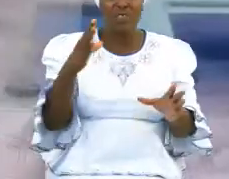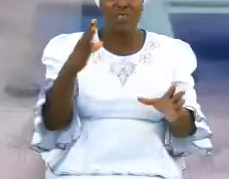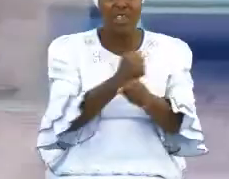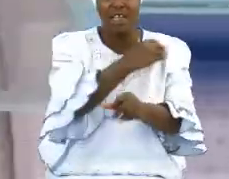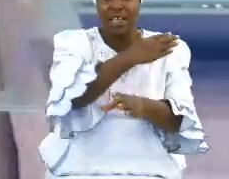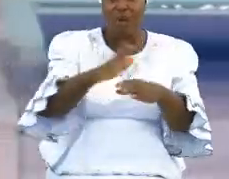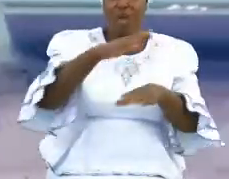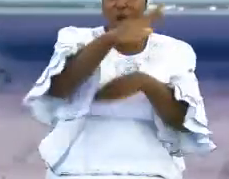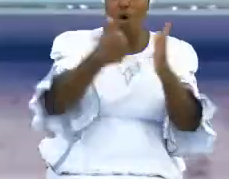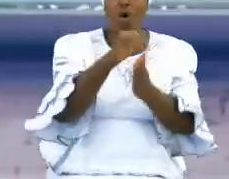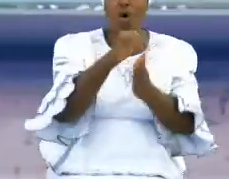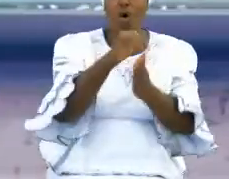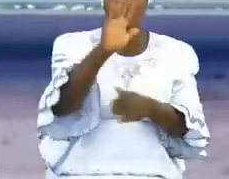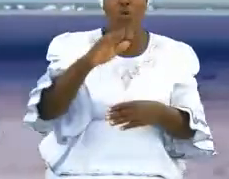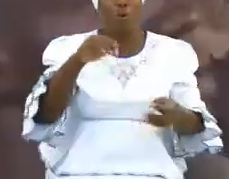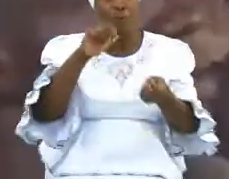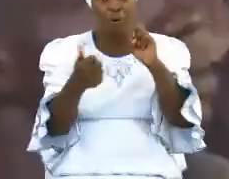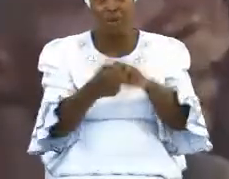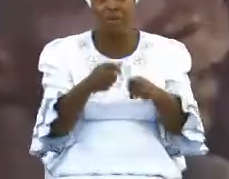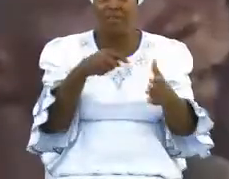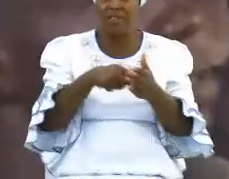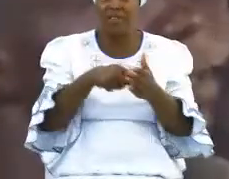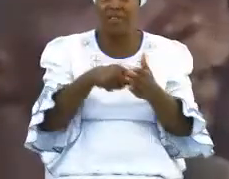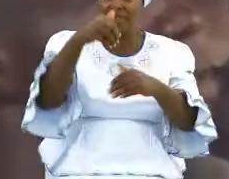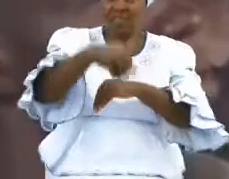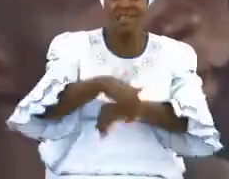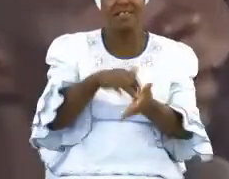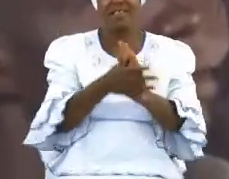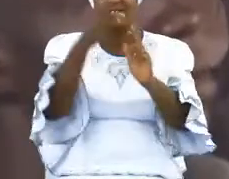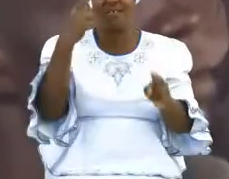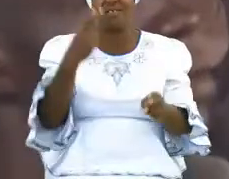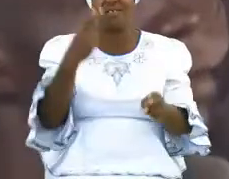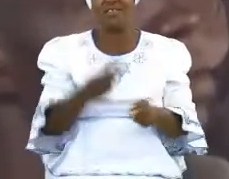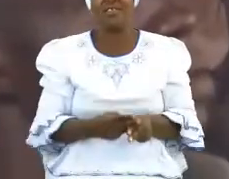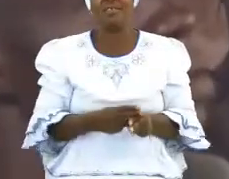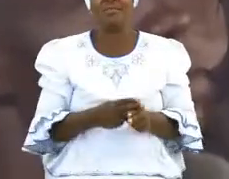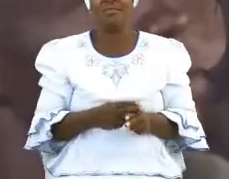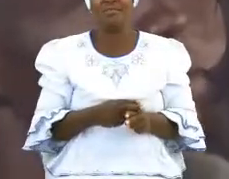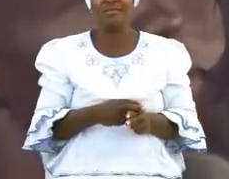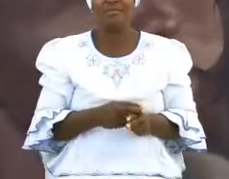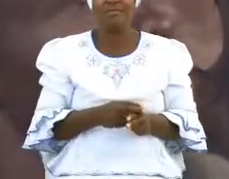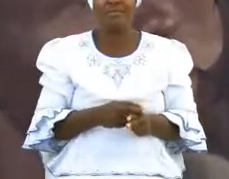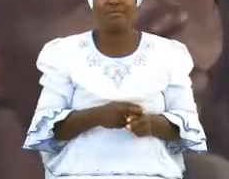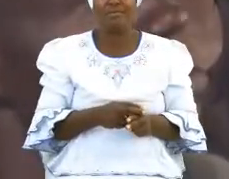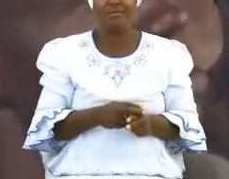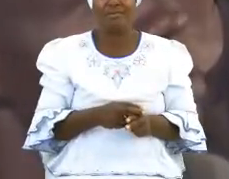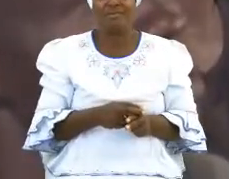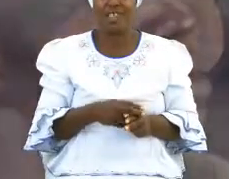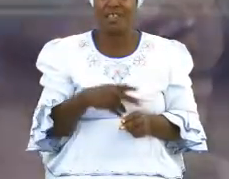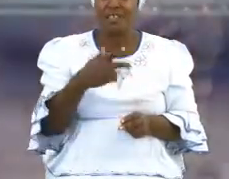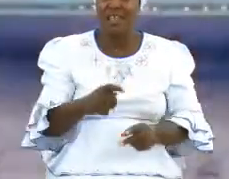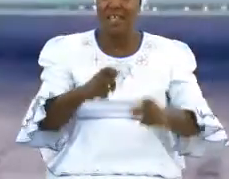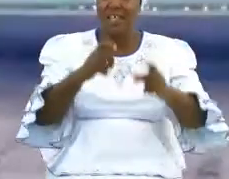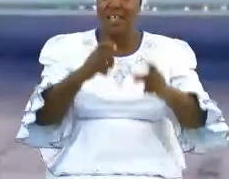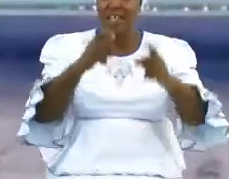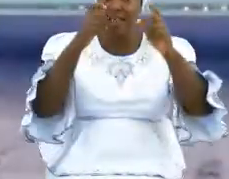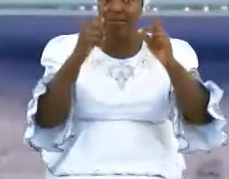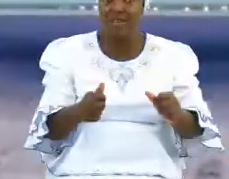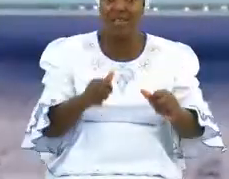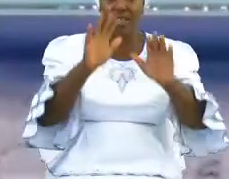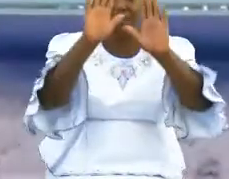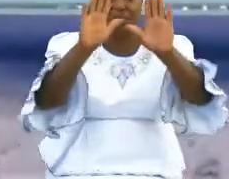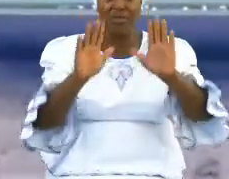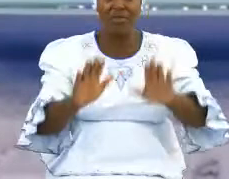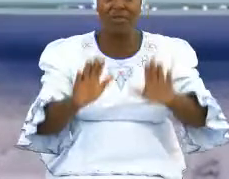problems tonight in Jesus' name. The immediate miracle of